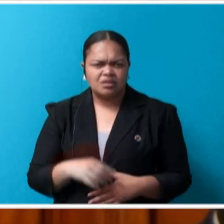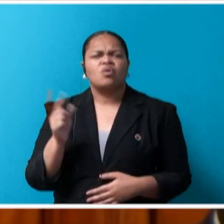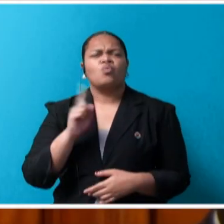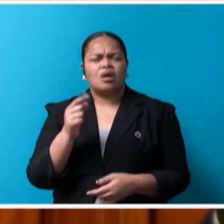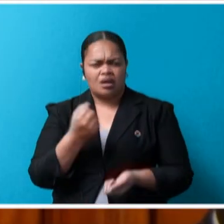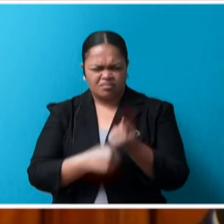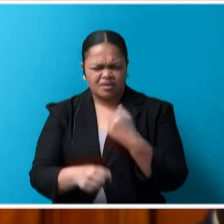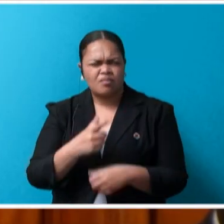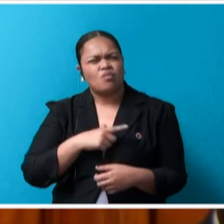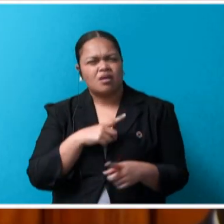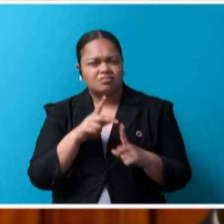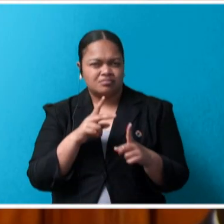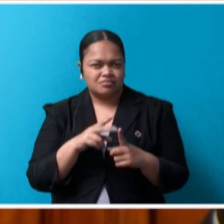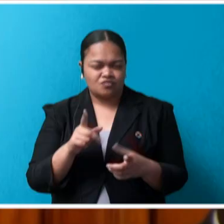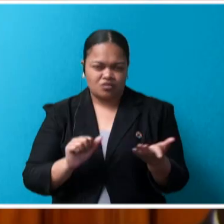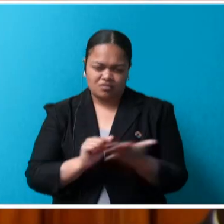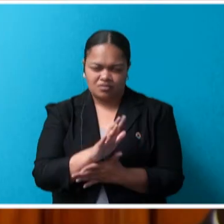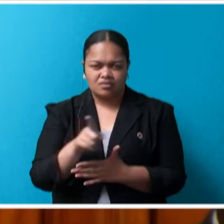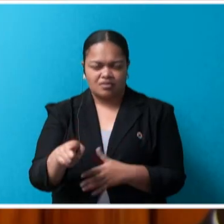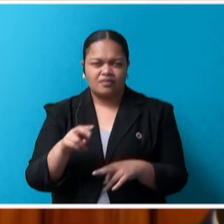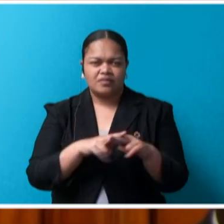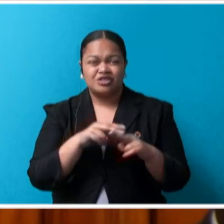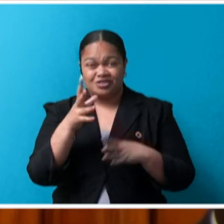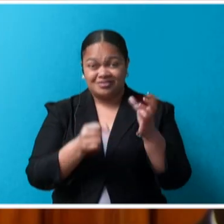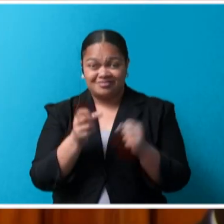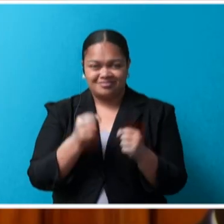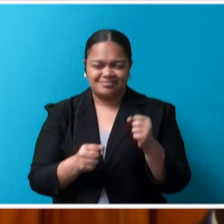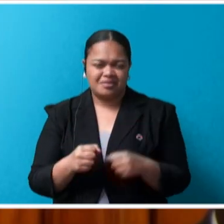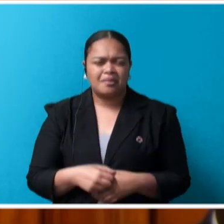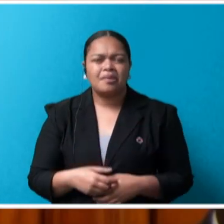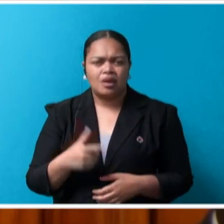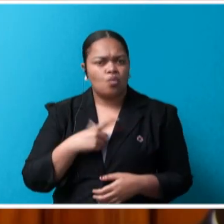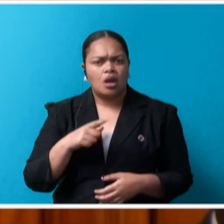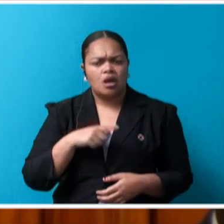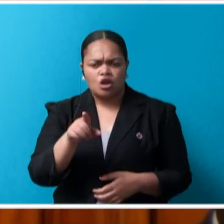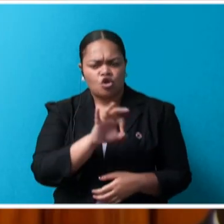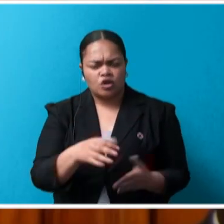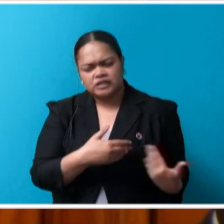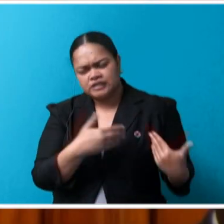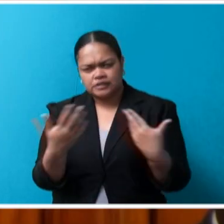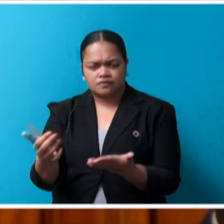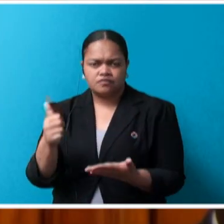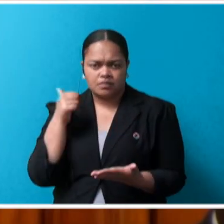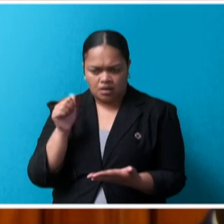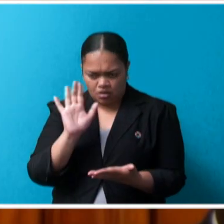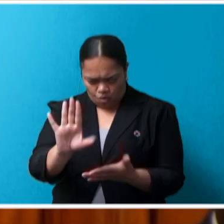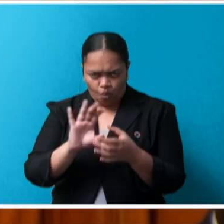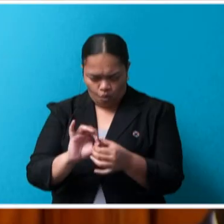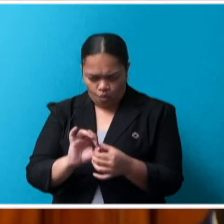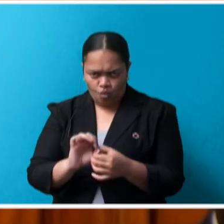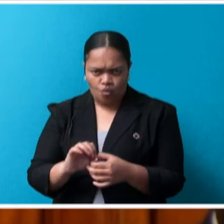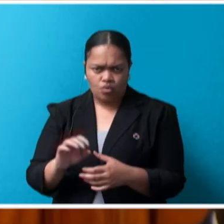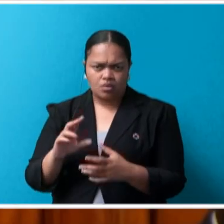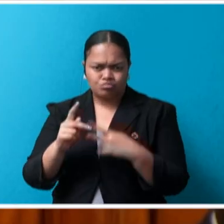of the sale of Fiji Dairy Limited, and why these proceeds were not returned to the cooperative that rightfully owned the processing